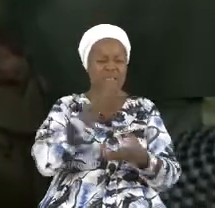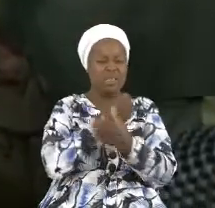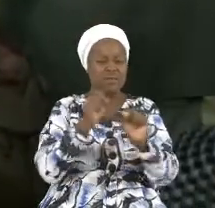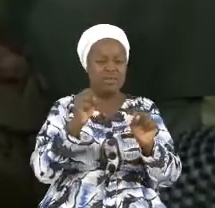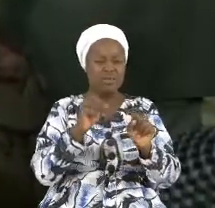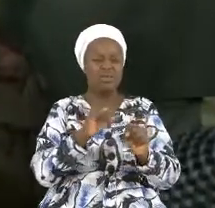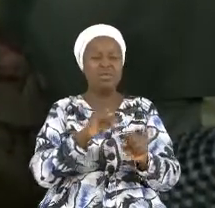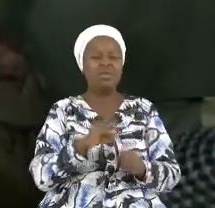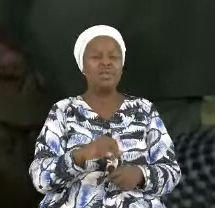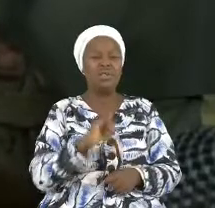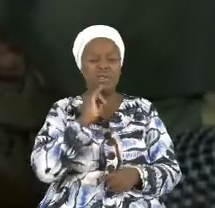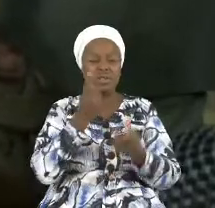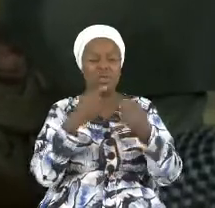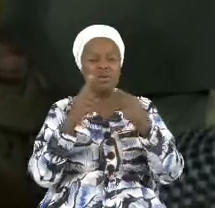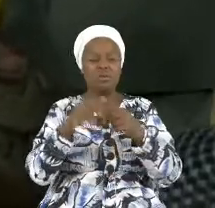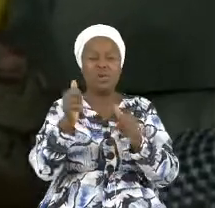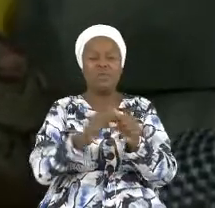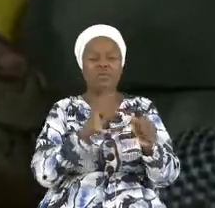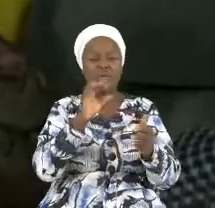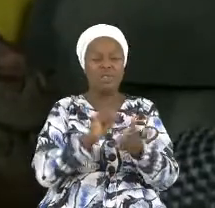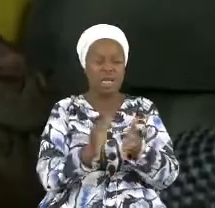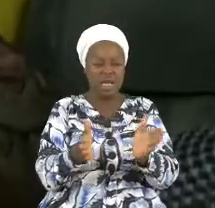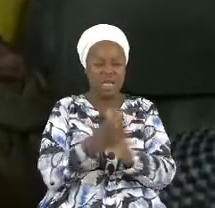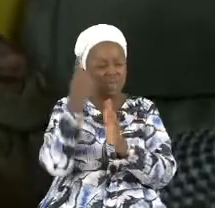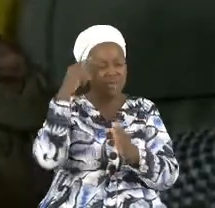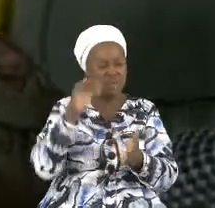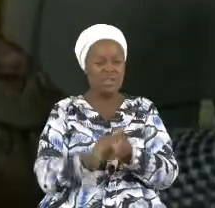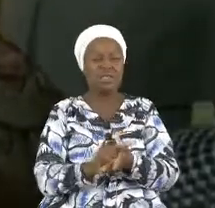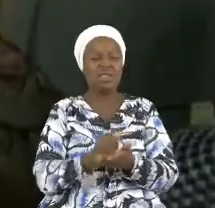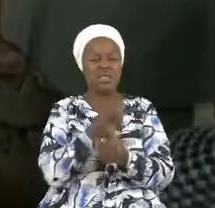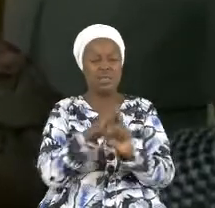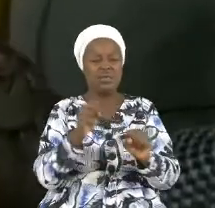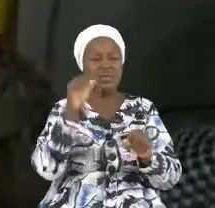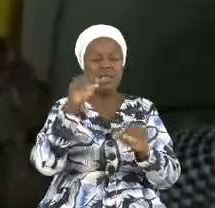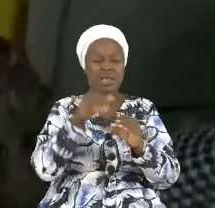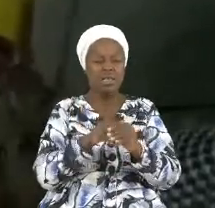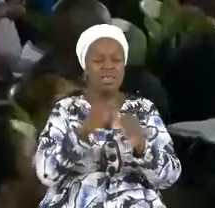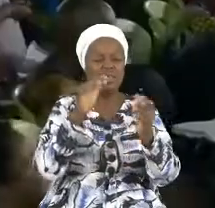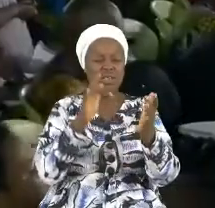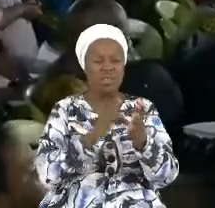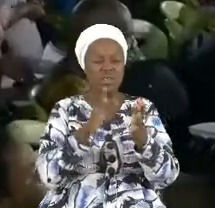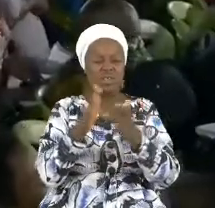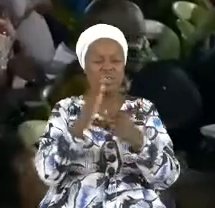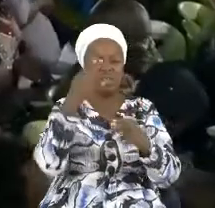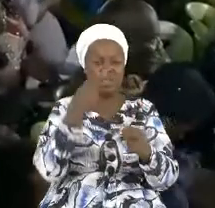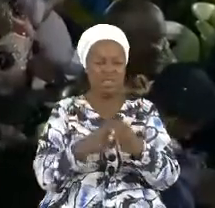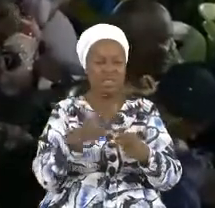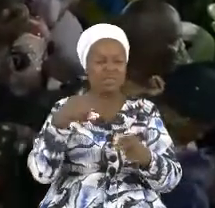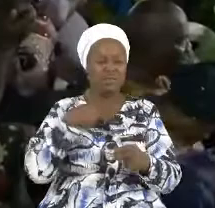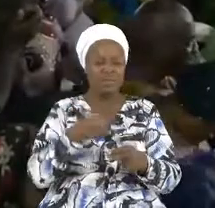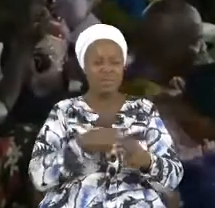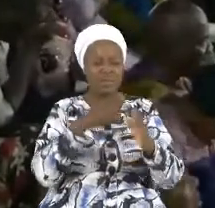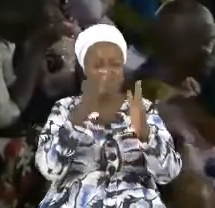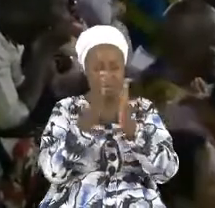salvation. In Jesus' name, we pray.